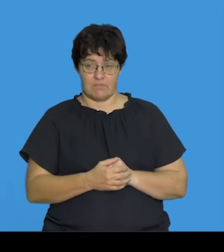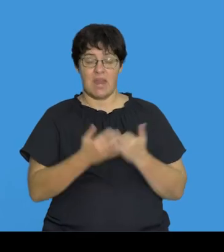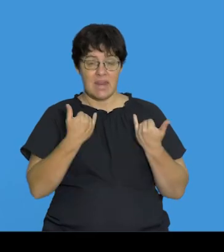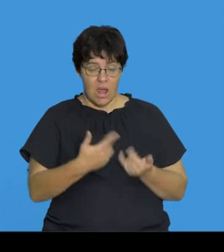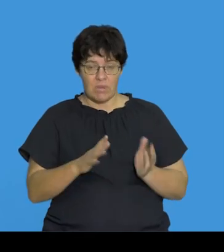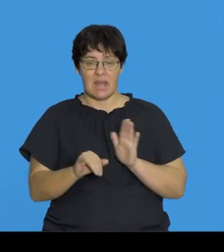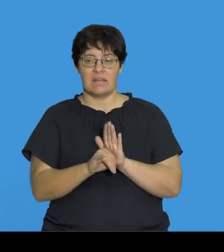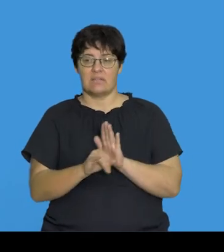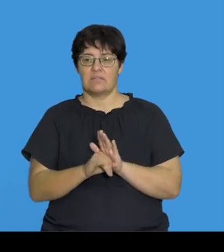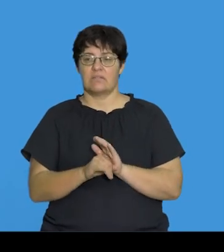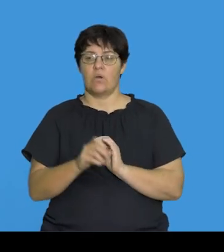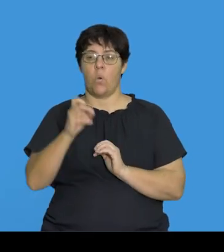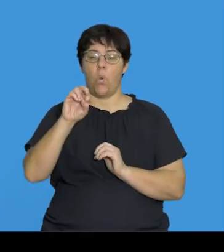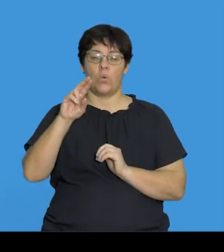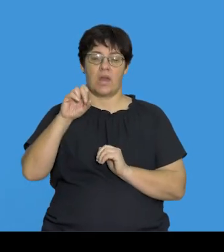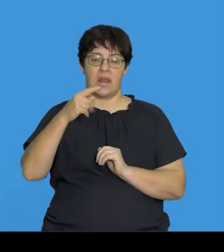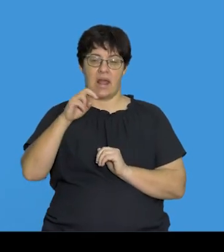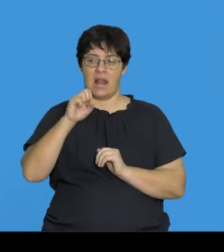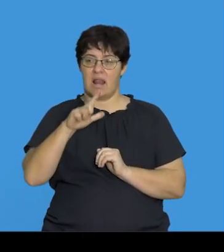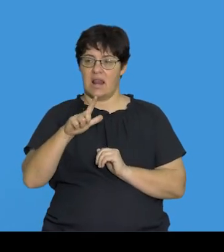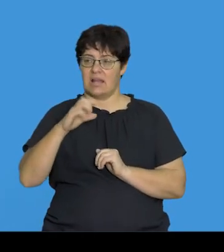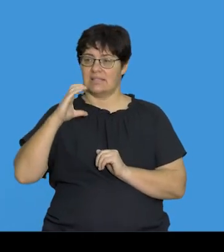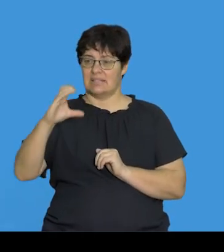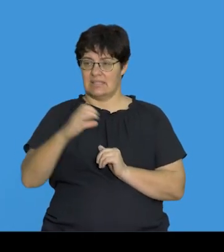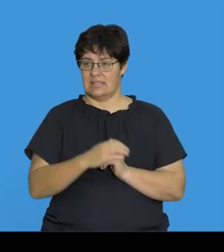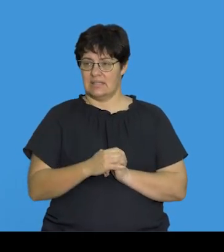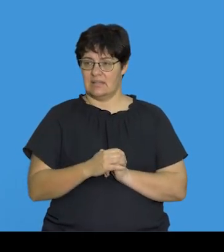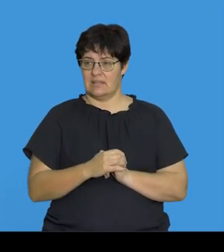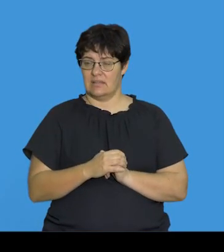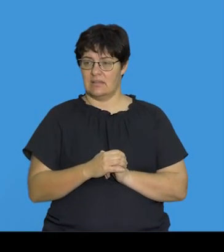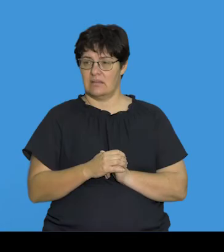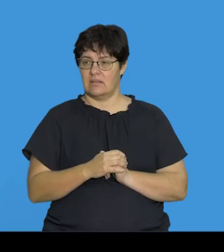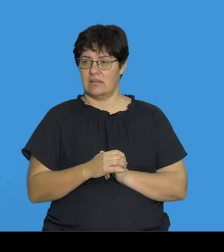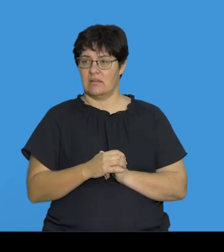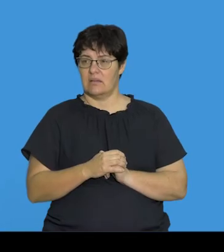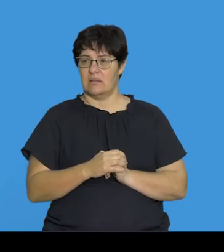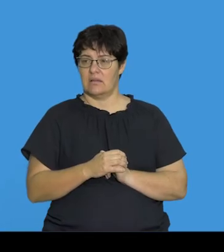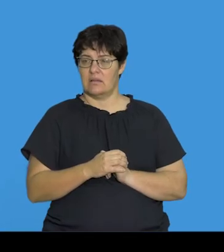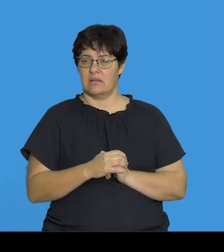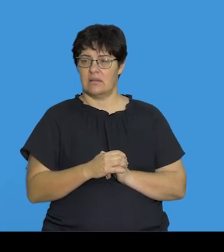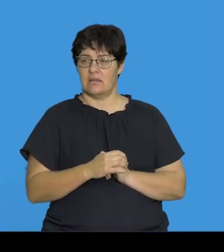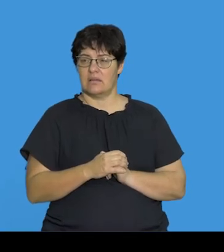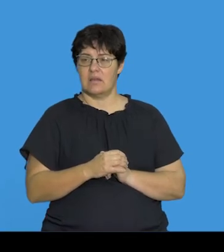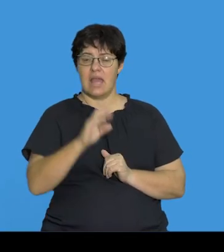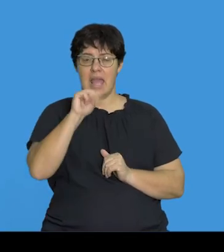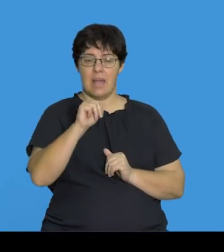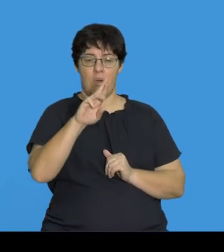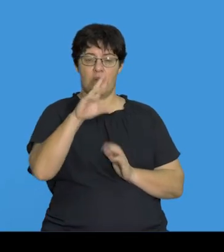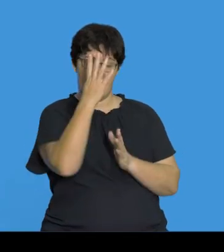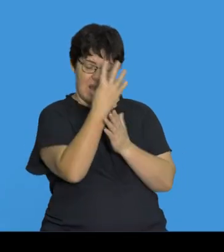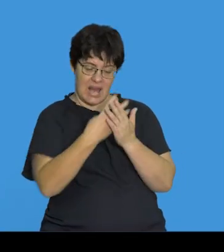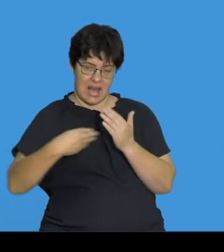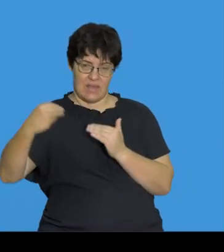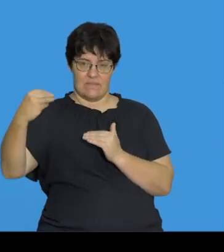We've got to now identify organelle C, and if we go to this diagram, we can see that the mRNA